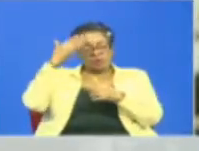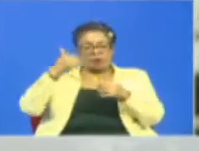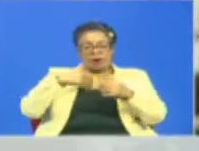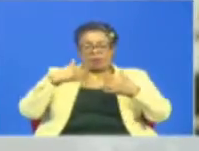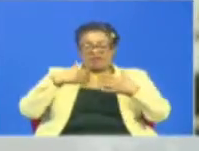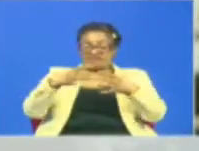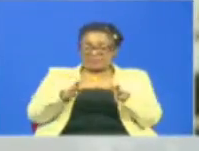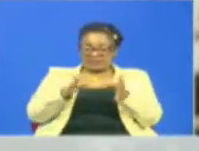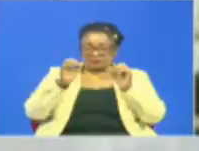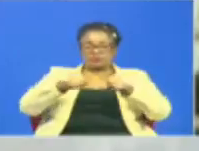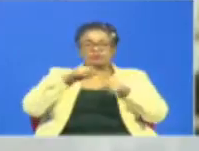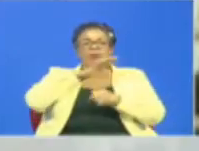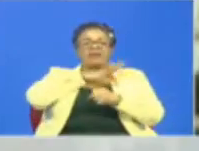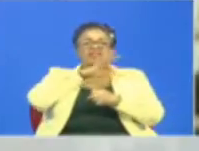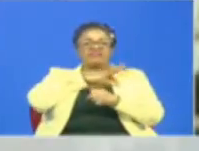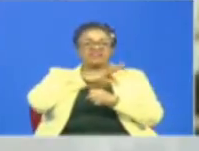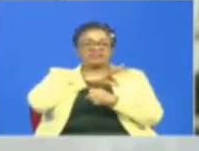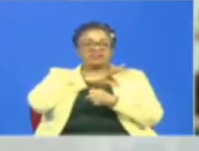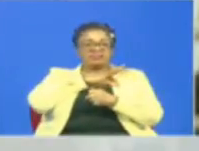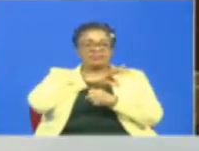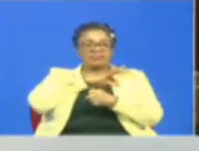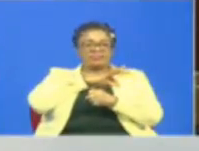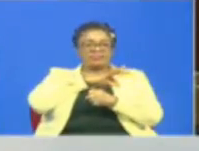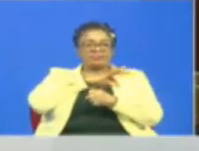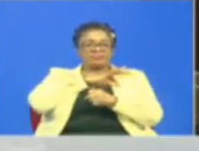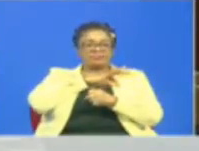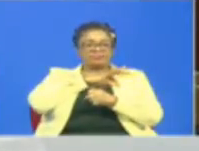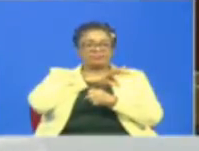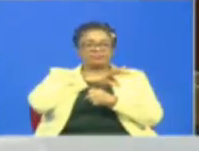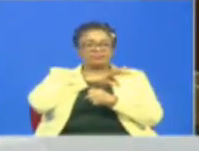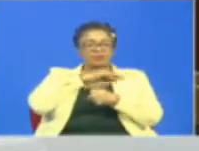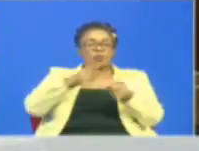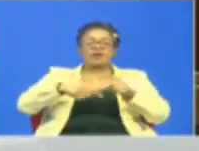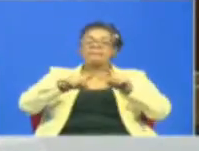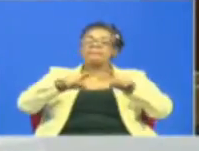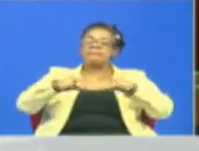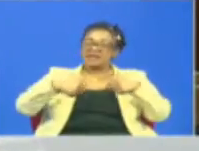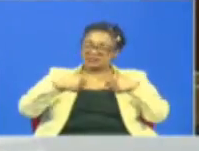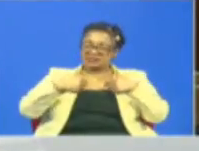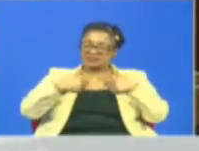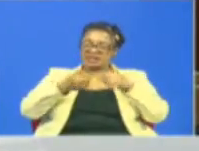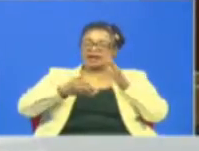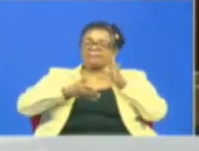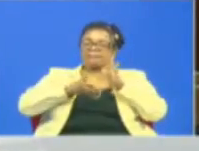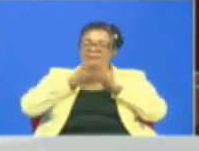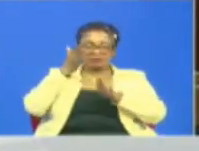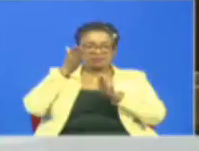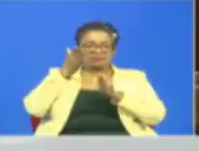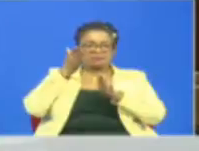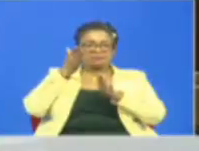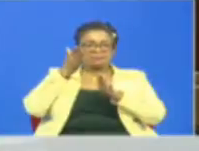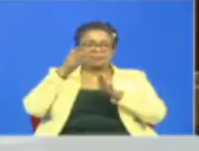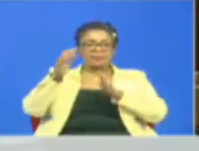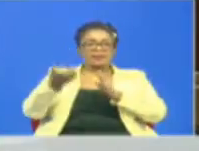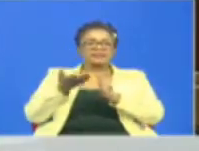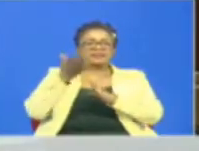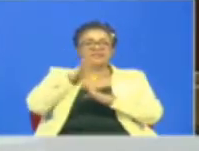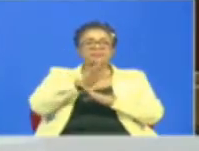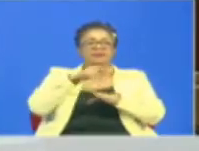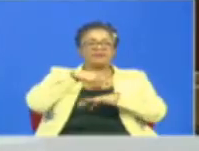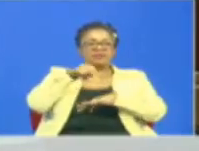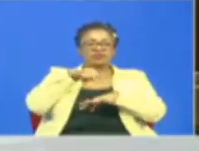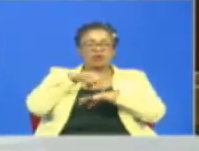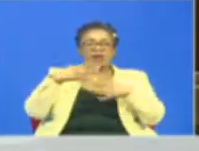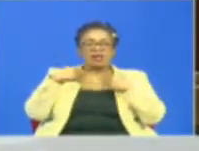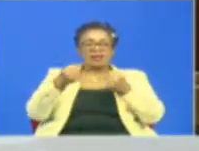behind, then will be taken care of by the government. We demand with immediate effect the reinstatement of National Health